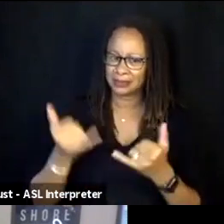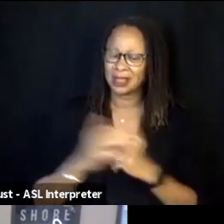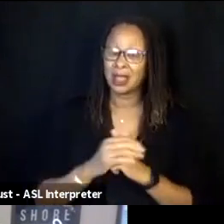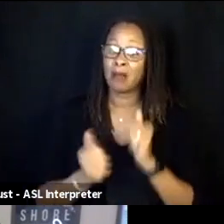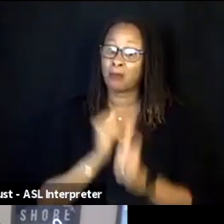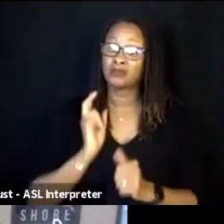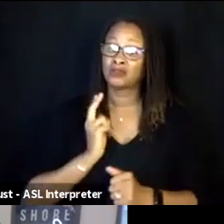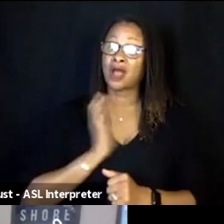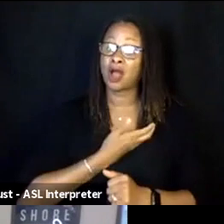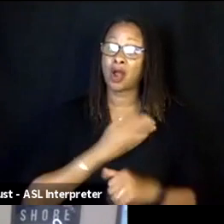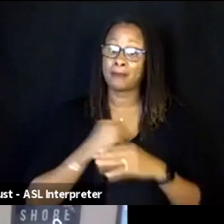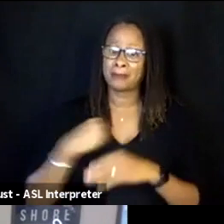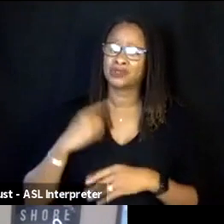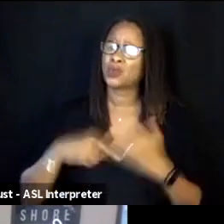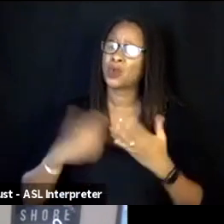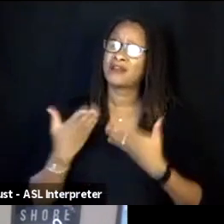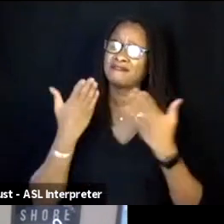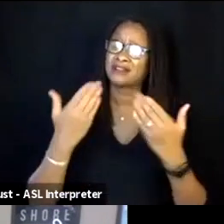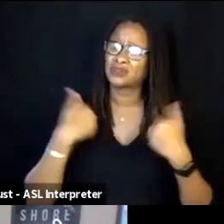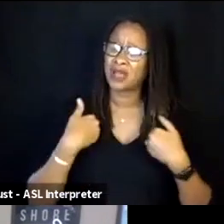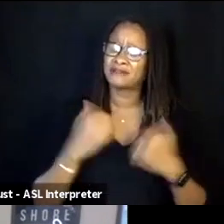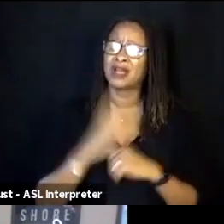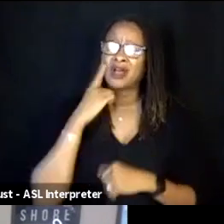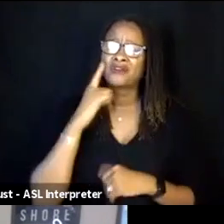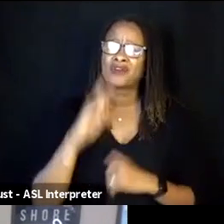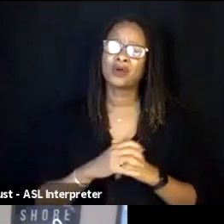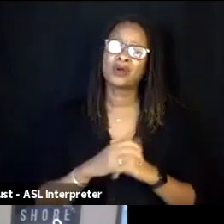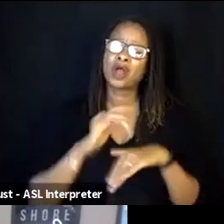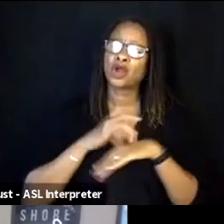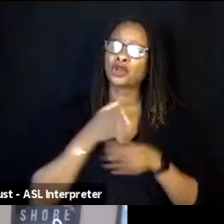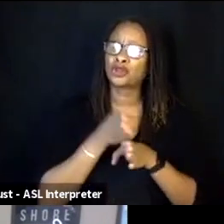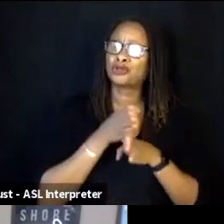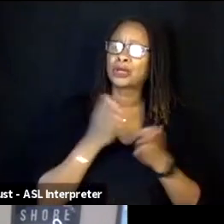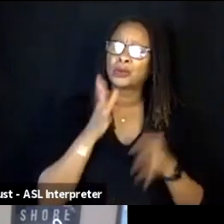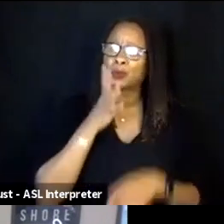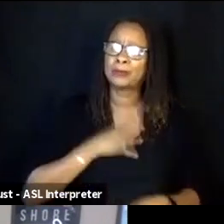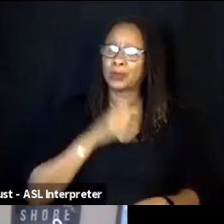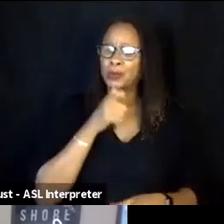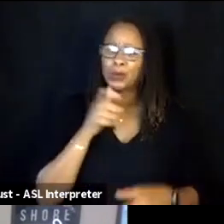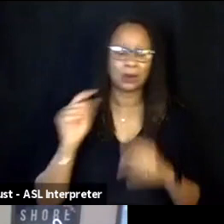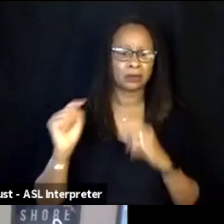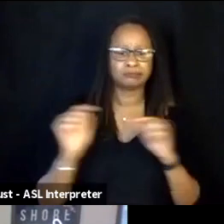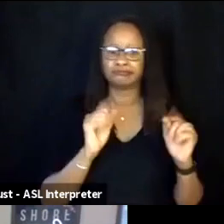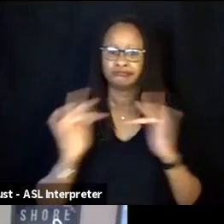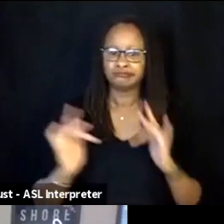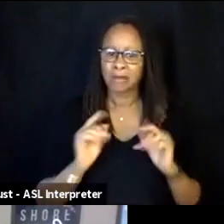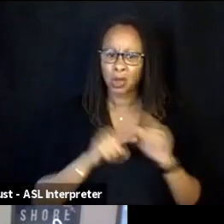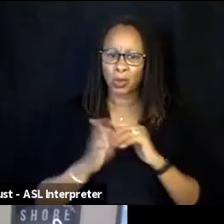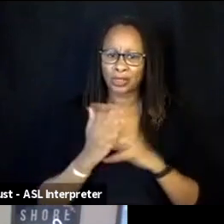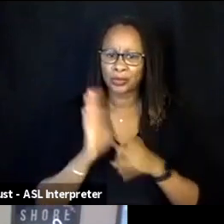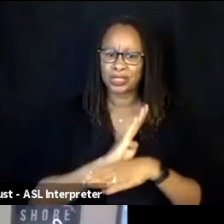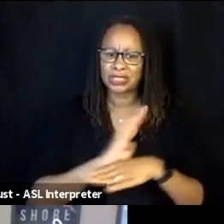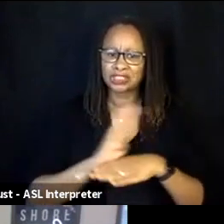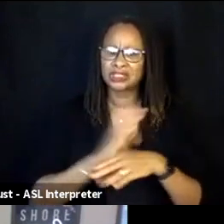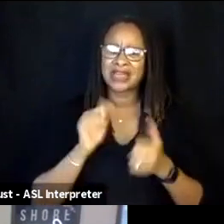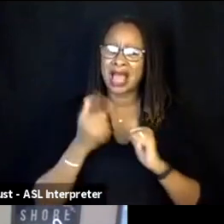members are. What advice do you have for early career women who are navigating this industry, and how do these issues come up in